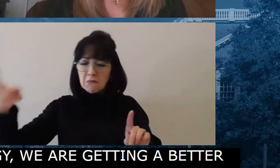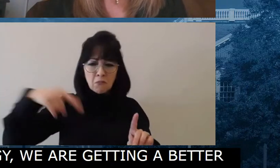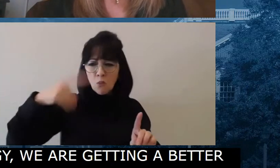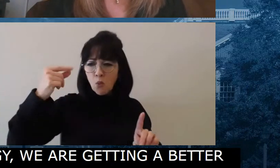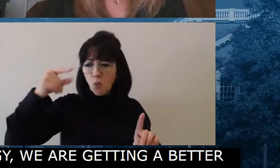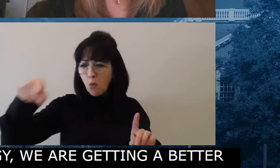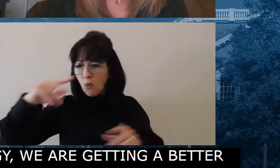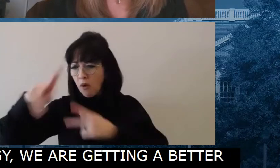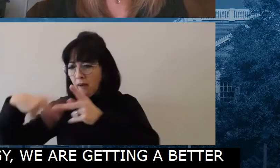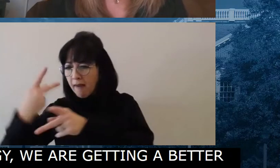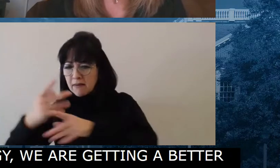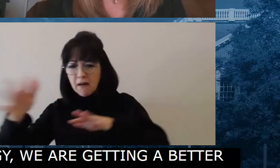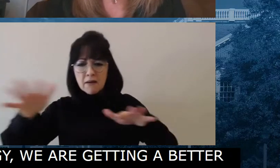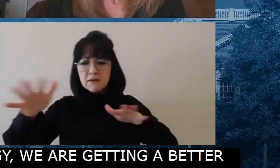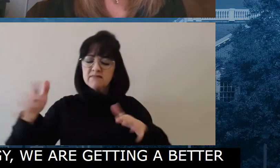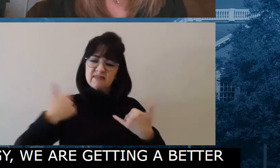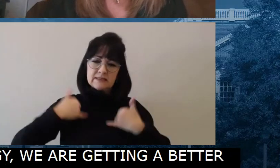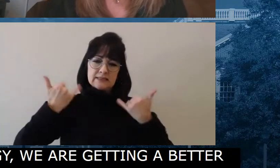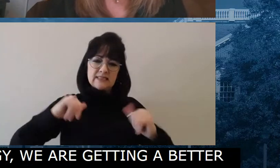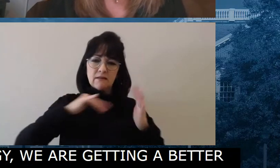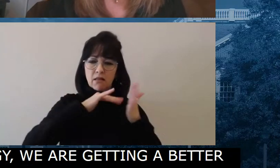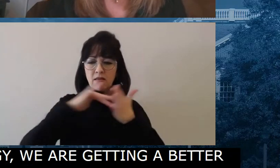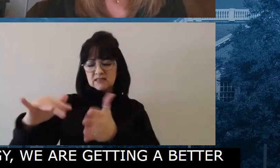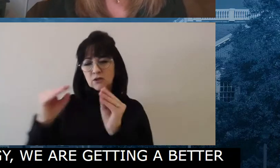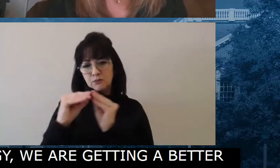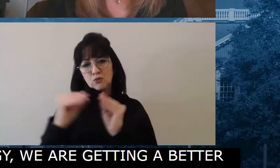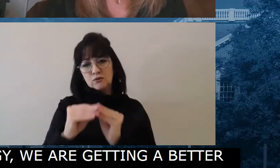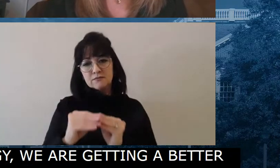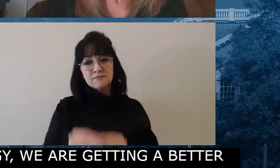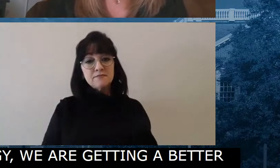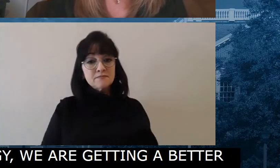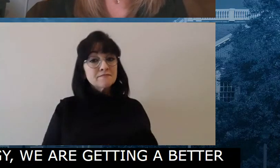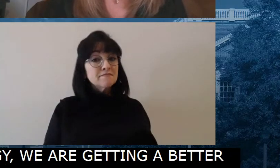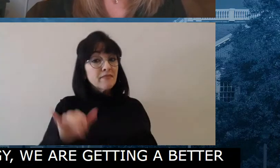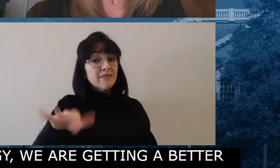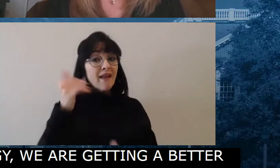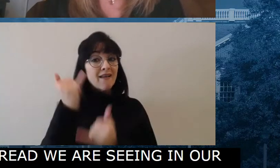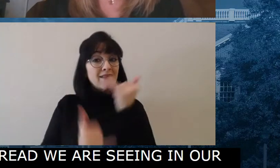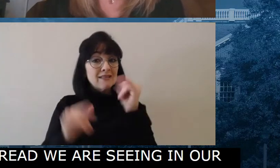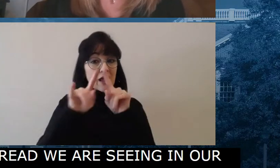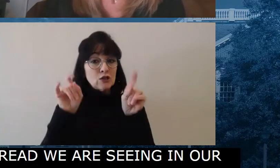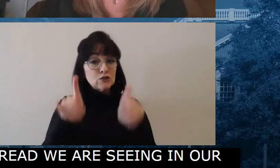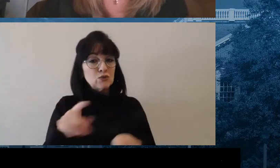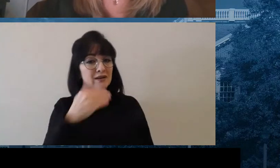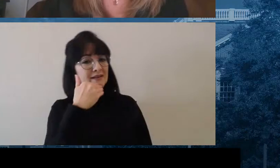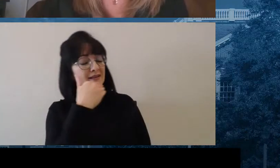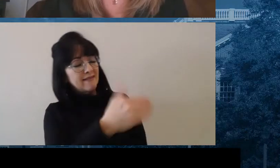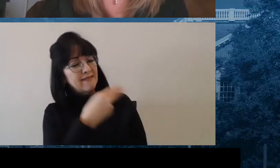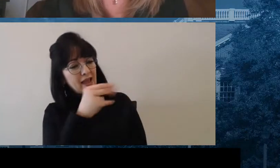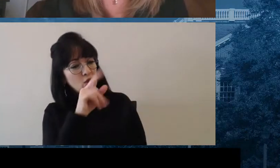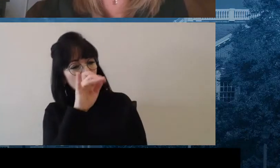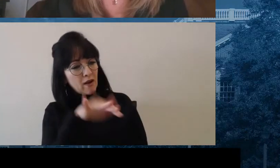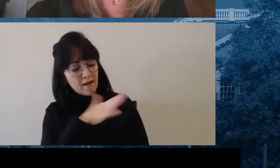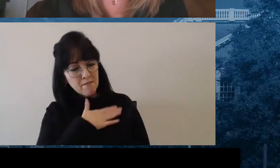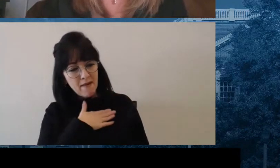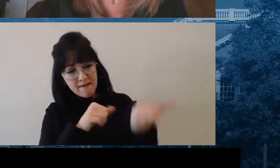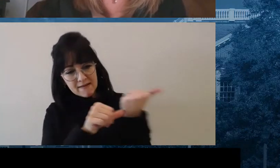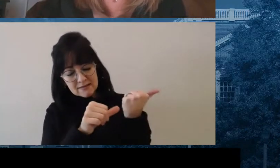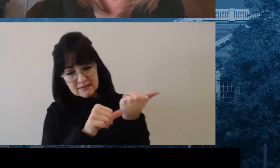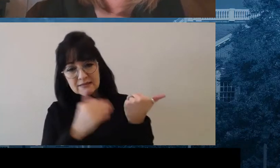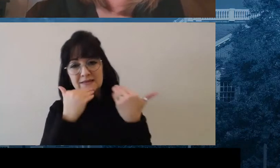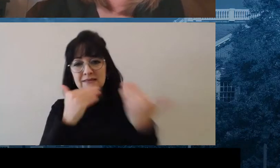Governor, that was the last question. We have no more questions. Thank you very much, Haley, and thank you to members of the